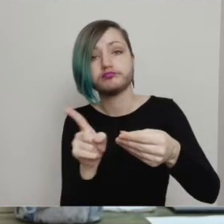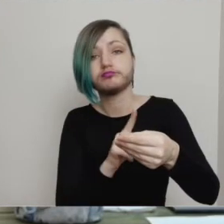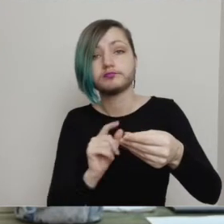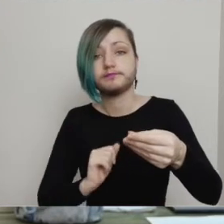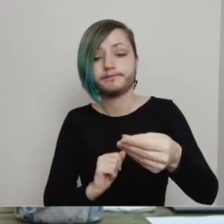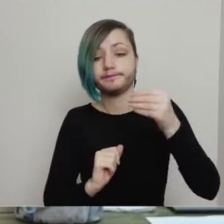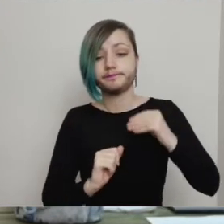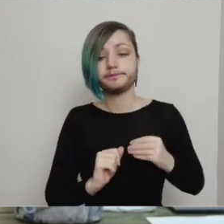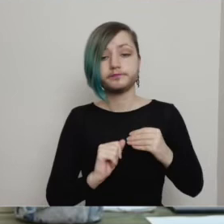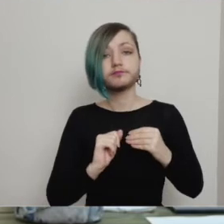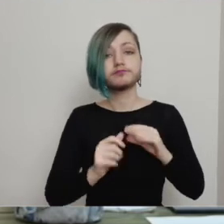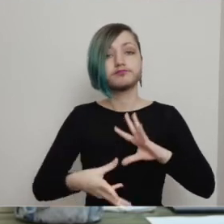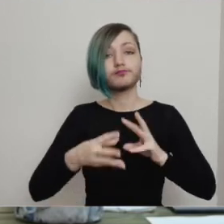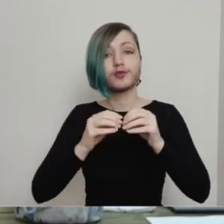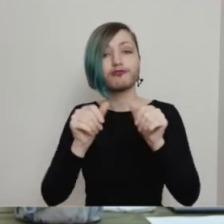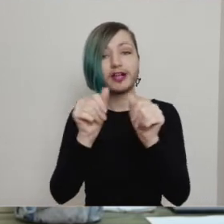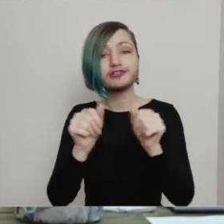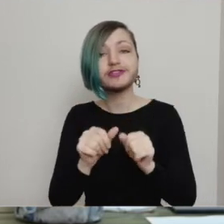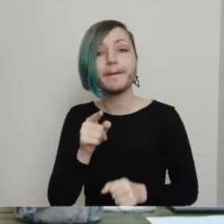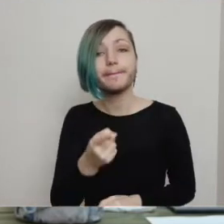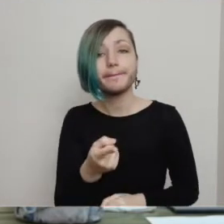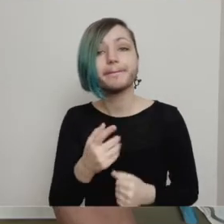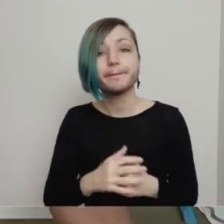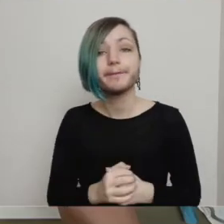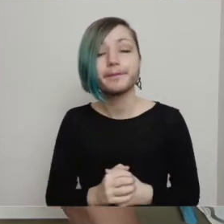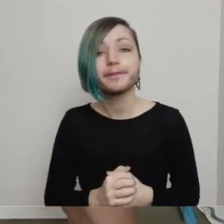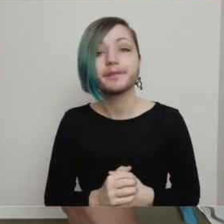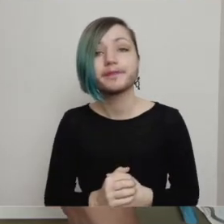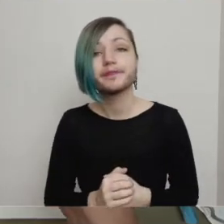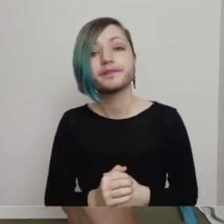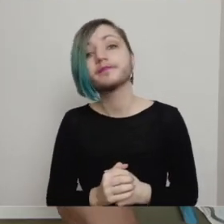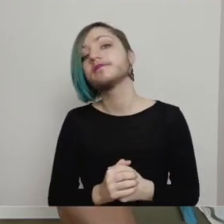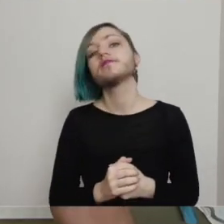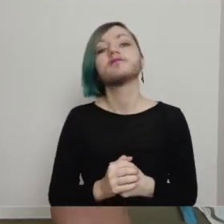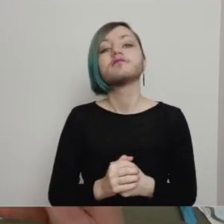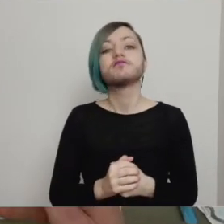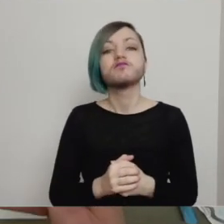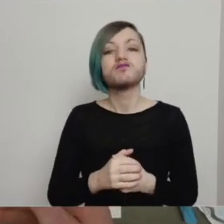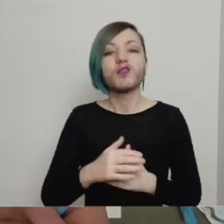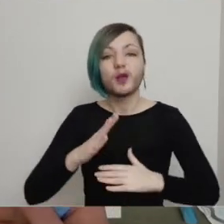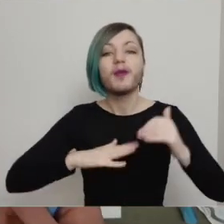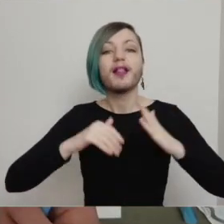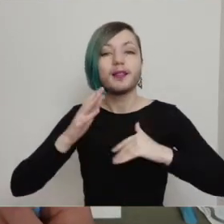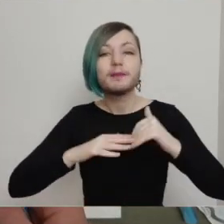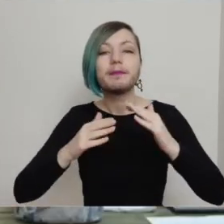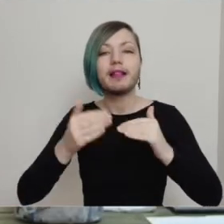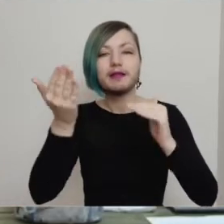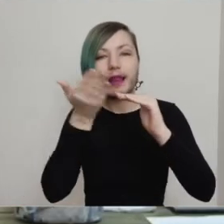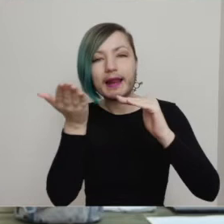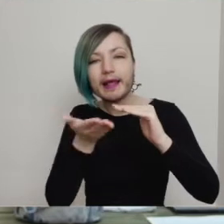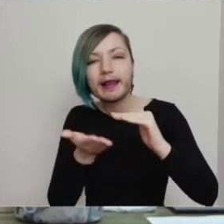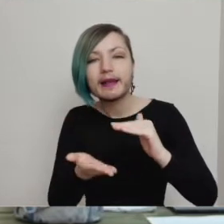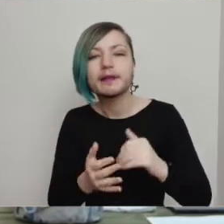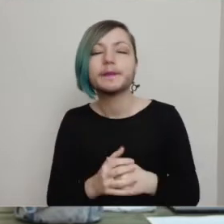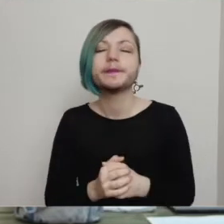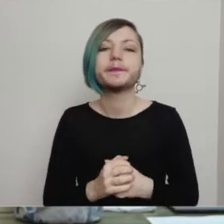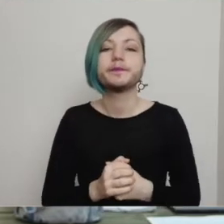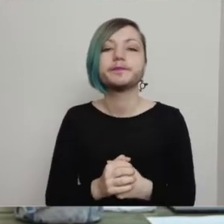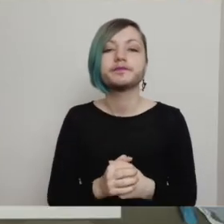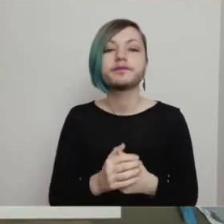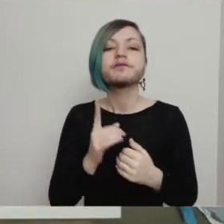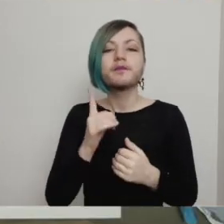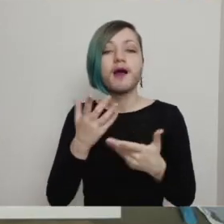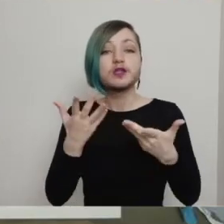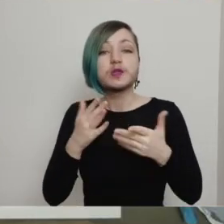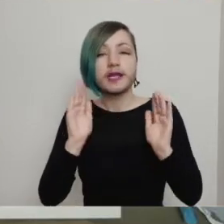cardboard off, you've got a lovely little shape underneath. All I did for that was just build it up bit by bit. But like I say, we're going to be looking at this